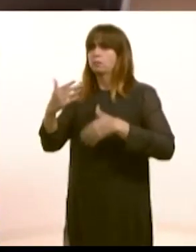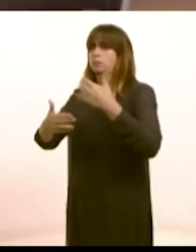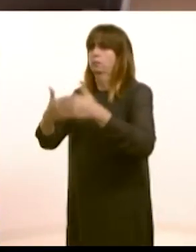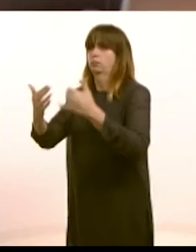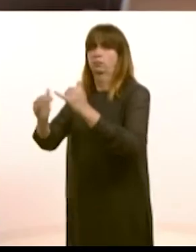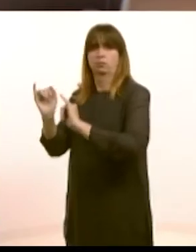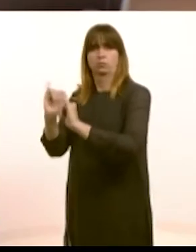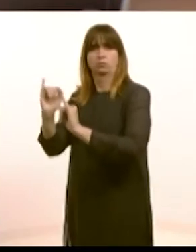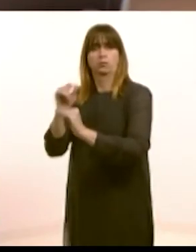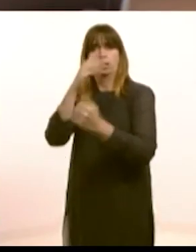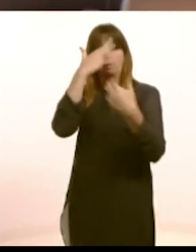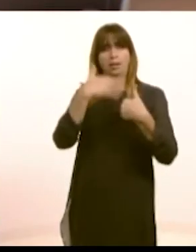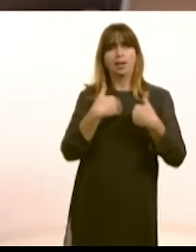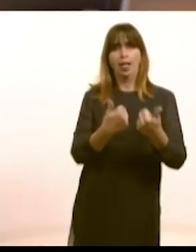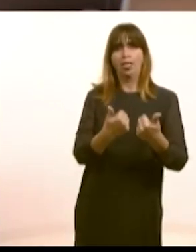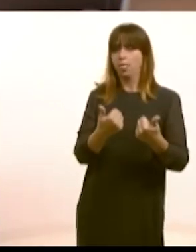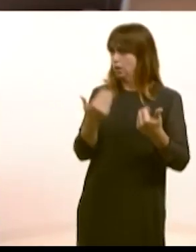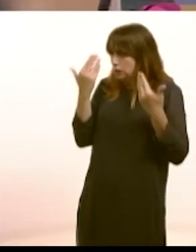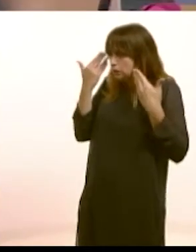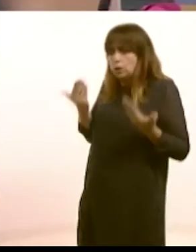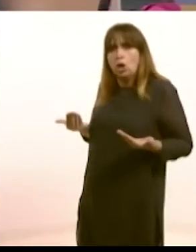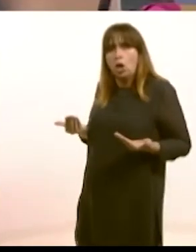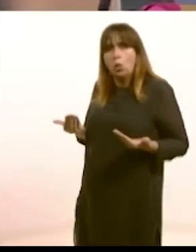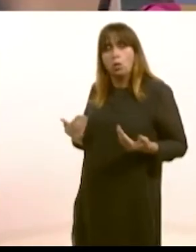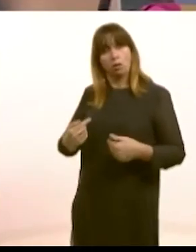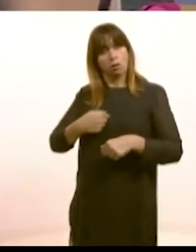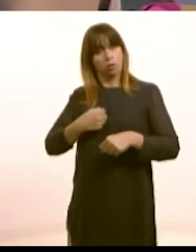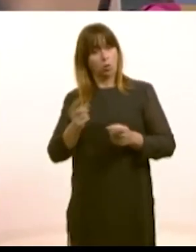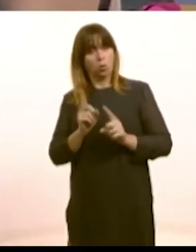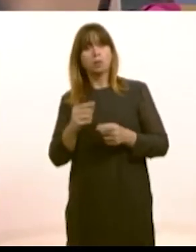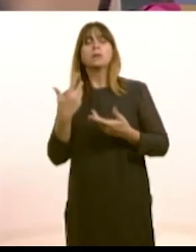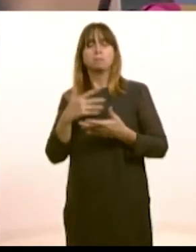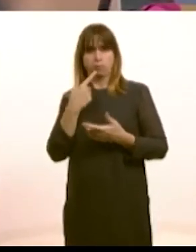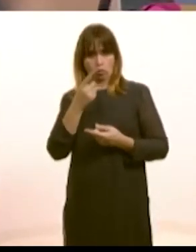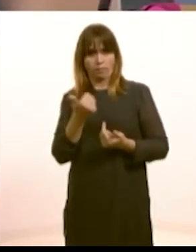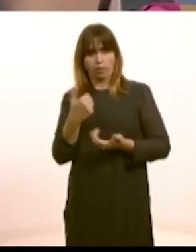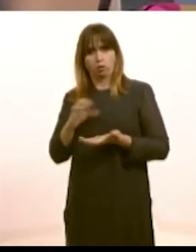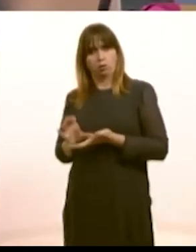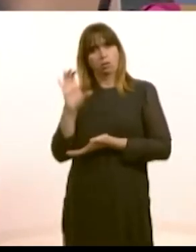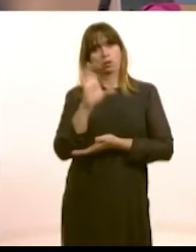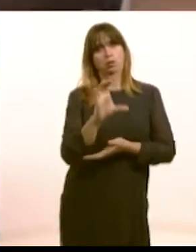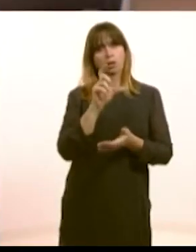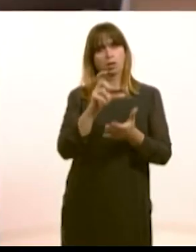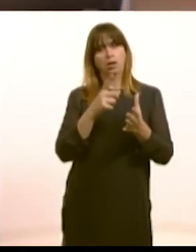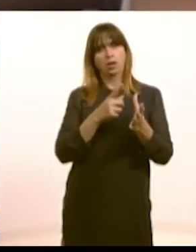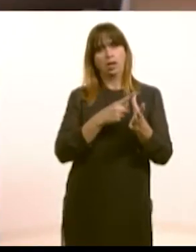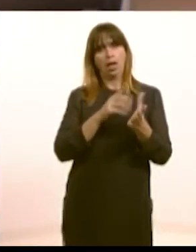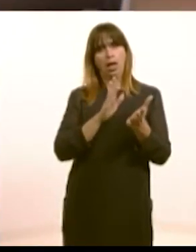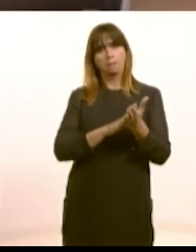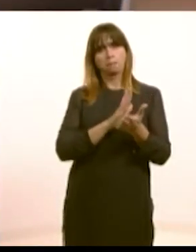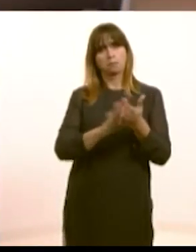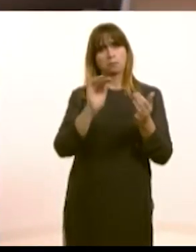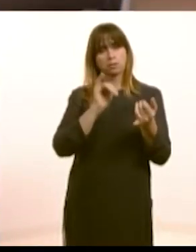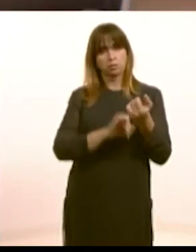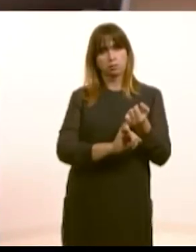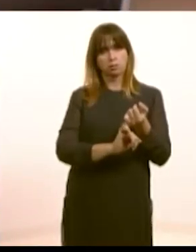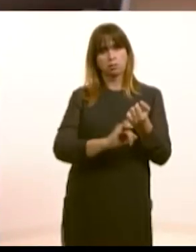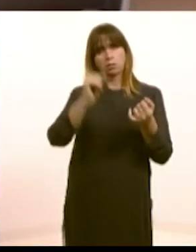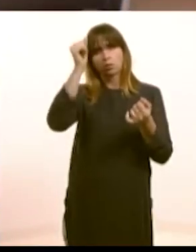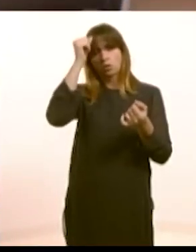identified themselves to the system. She asked what's being done. I've already mentioned the money that's been put into CALMS. It is true to say that demand for